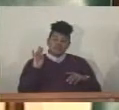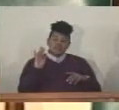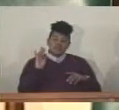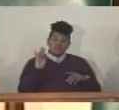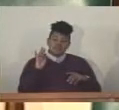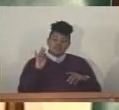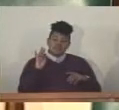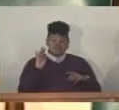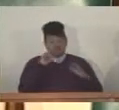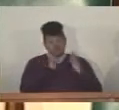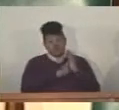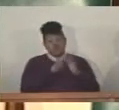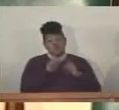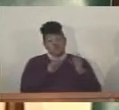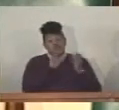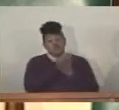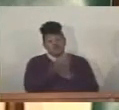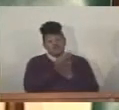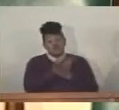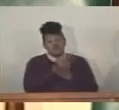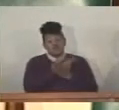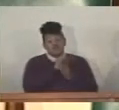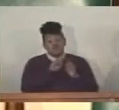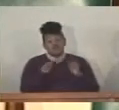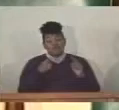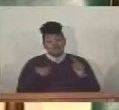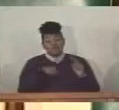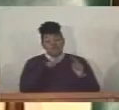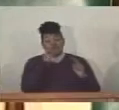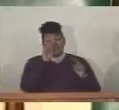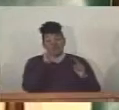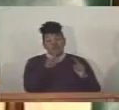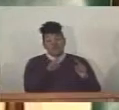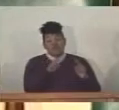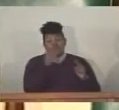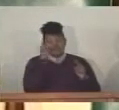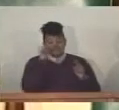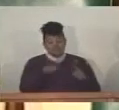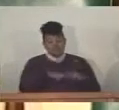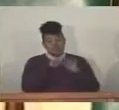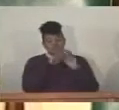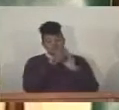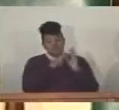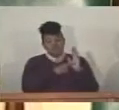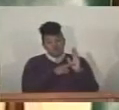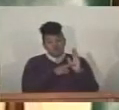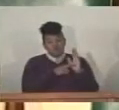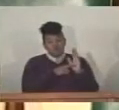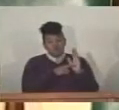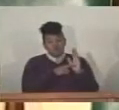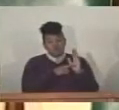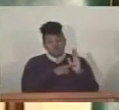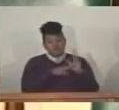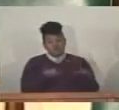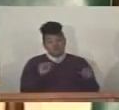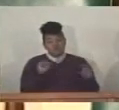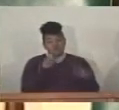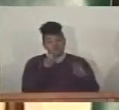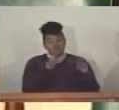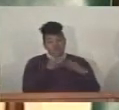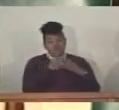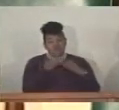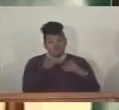the notice of questions paper, but we would ask for suspension of standing orders to take the questions